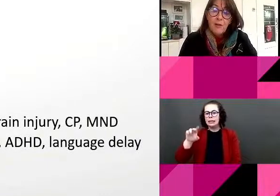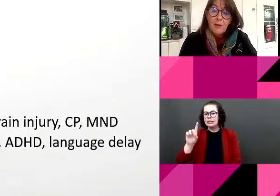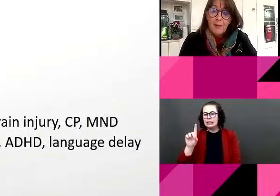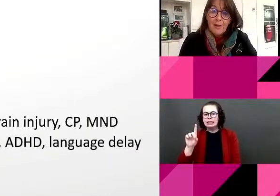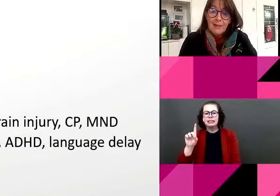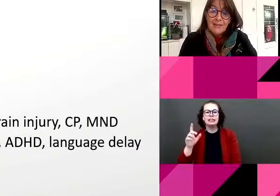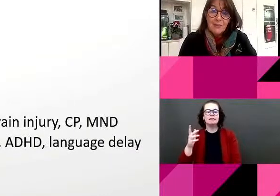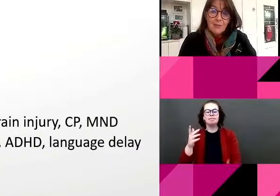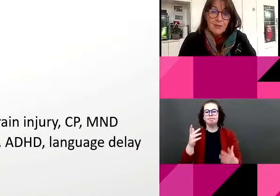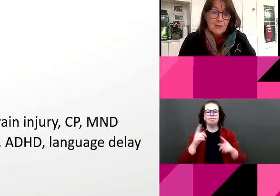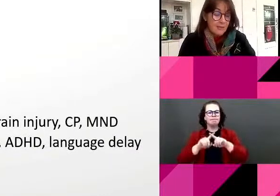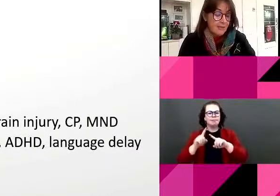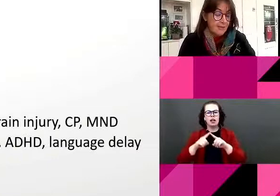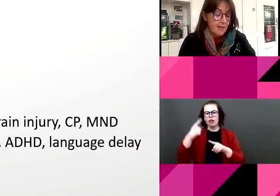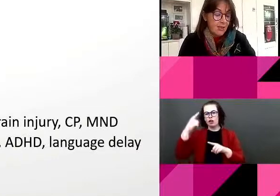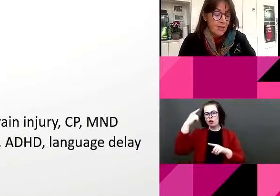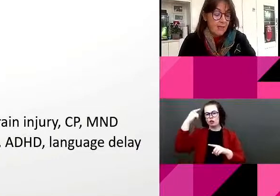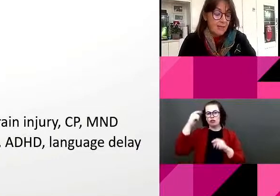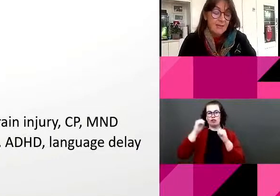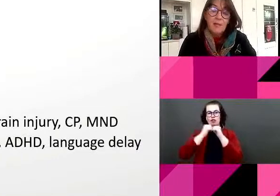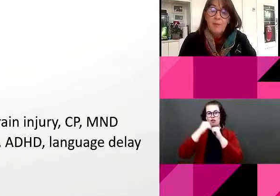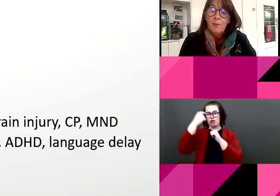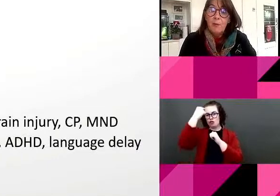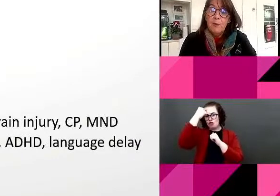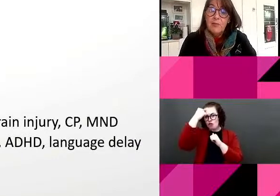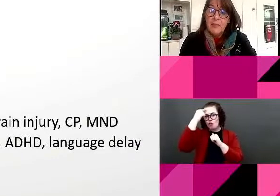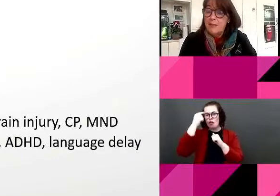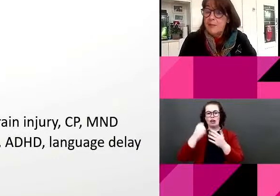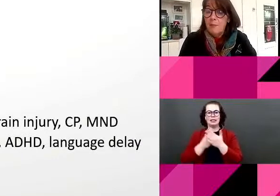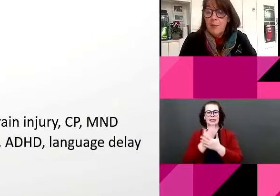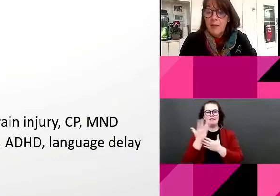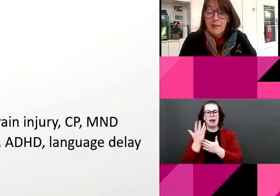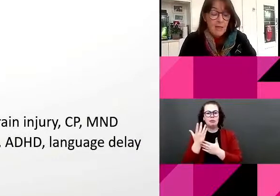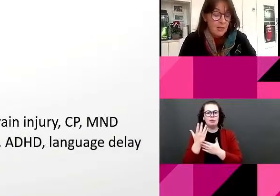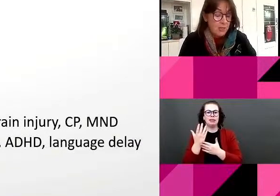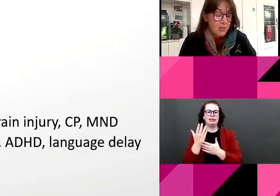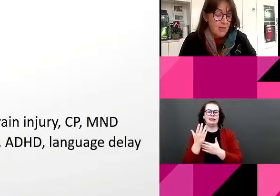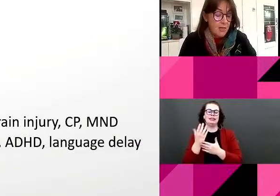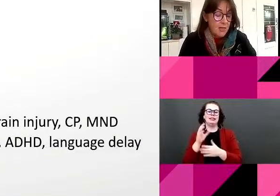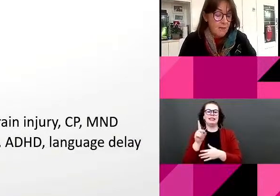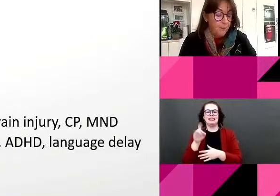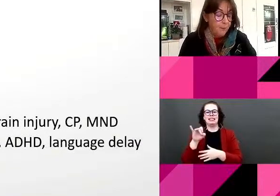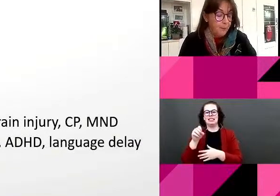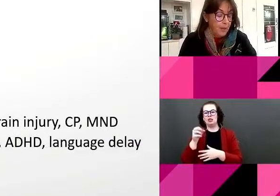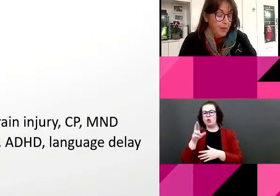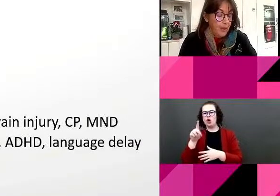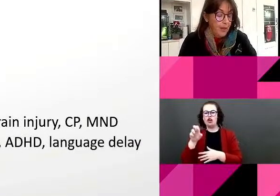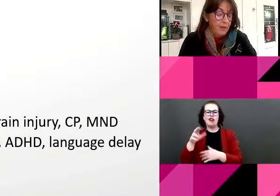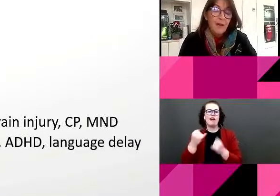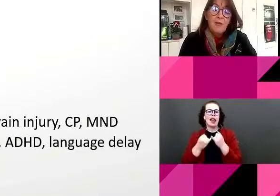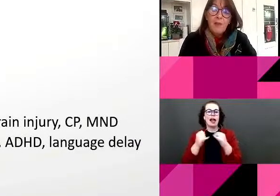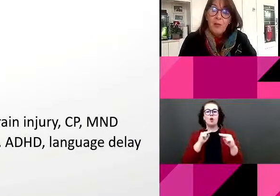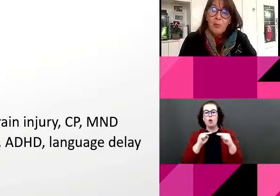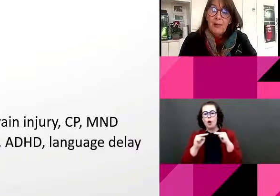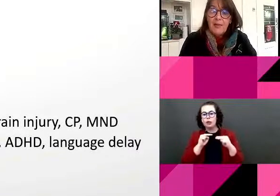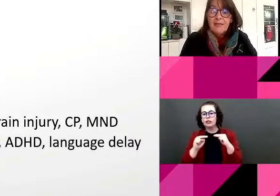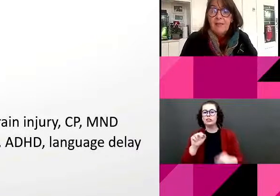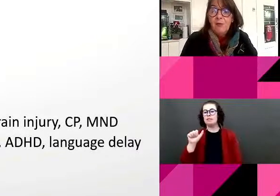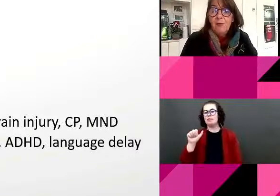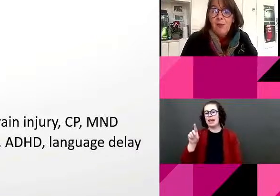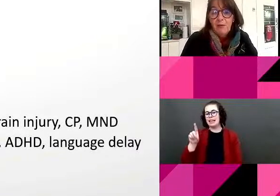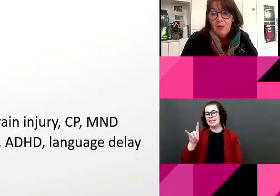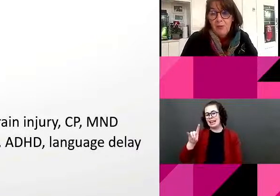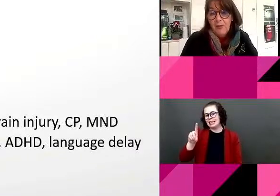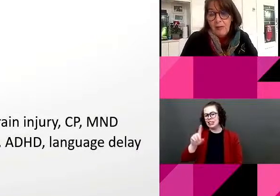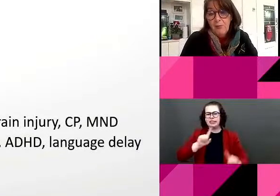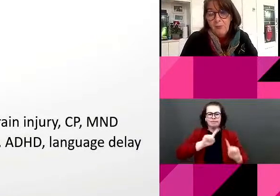and neurodevelopmental disorders such as autism, ADHD, and the vulnerable elderly